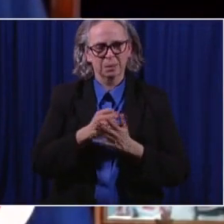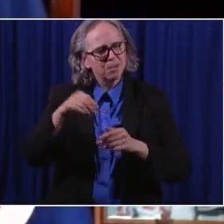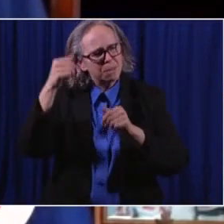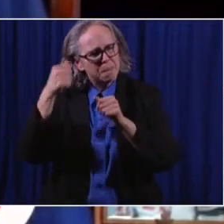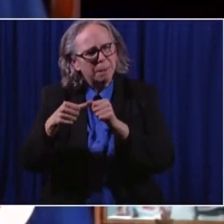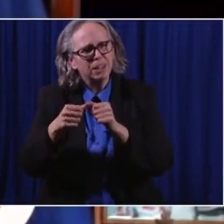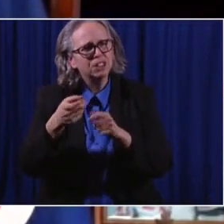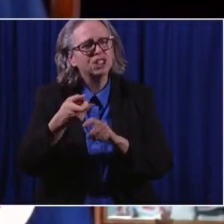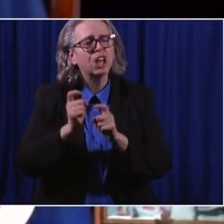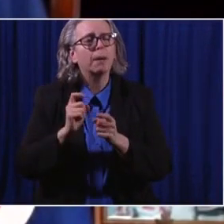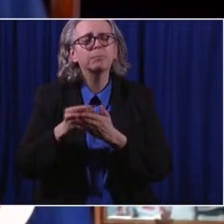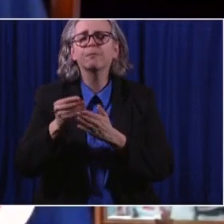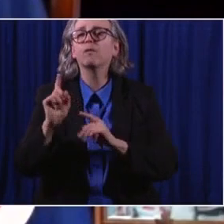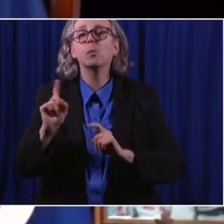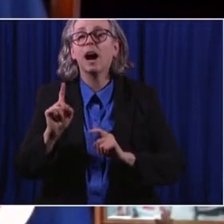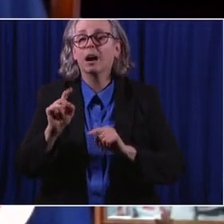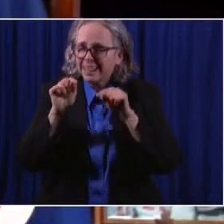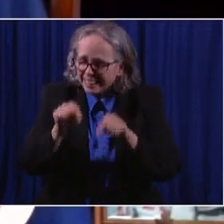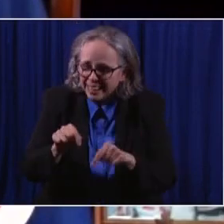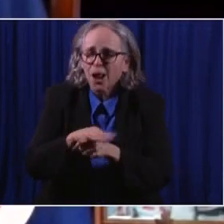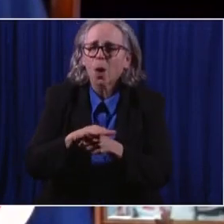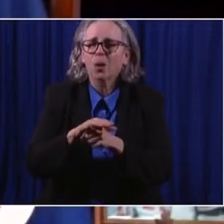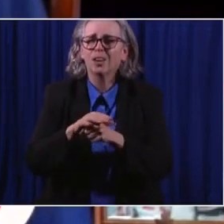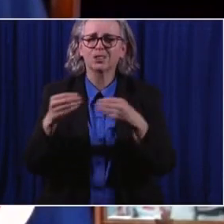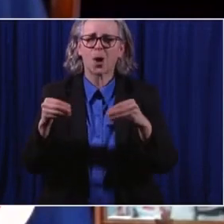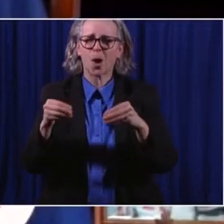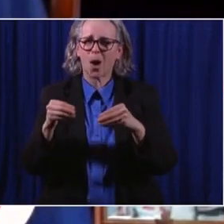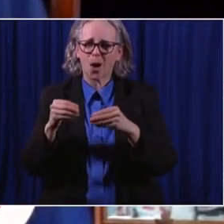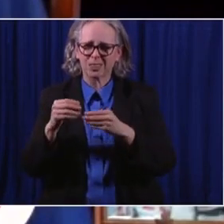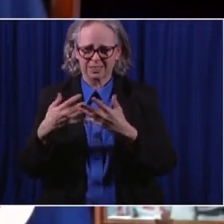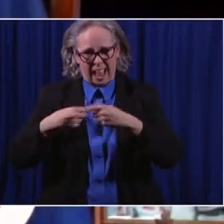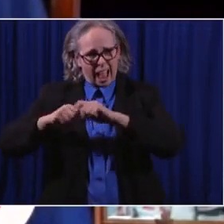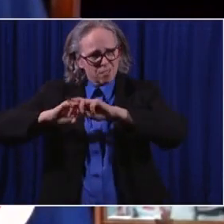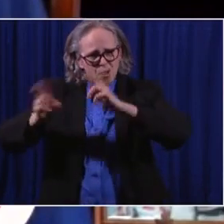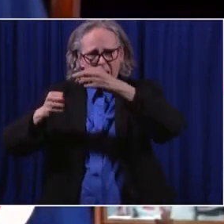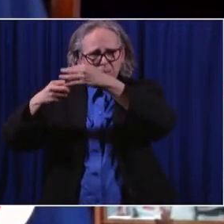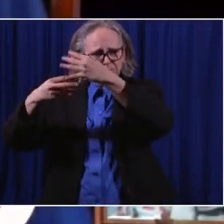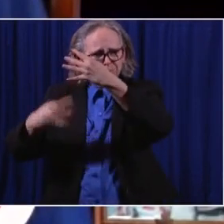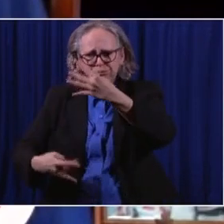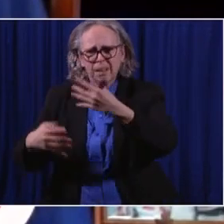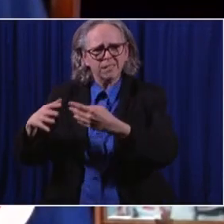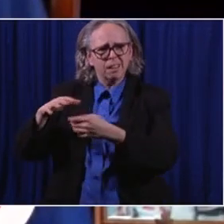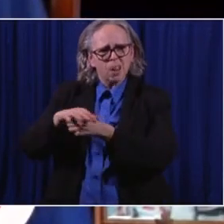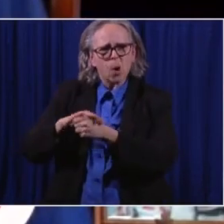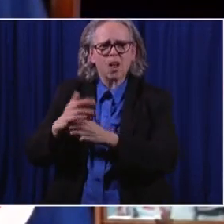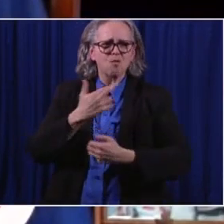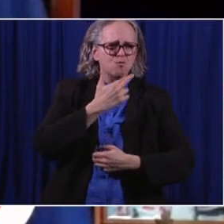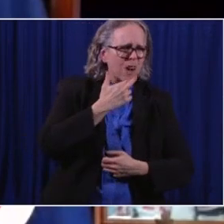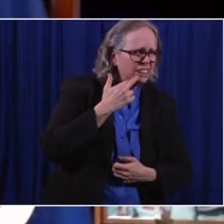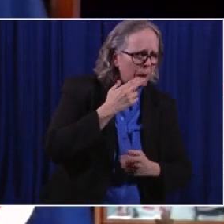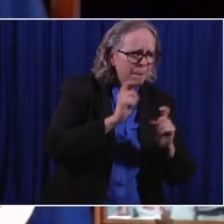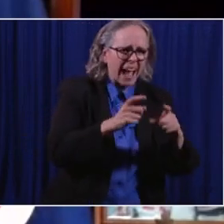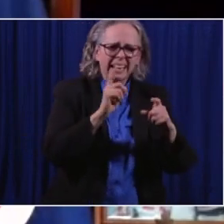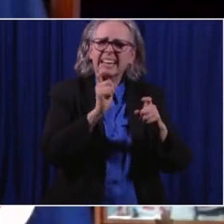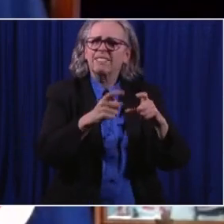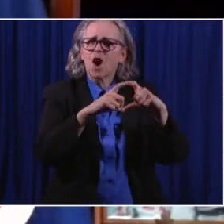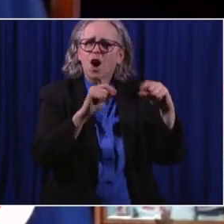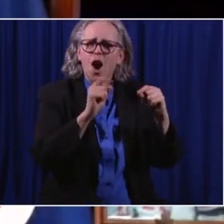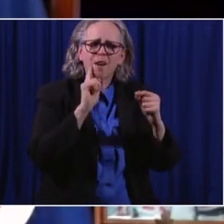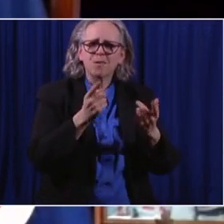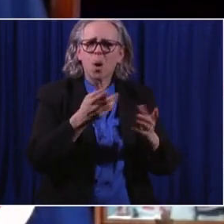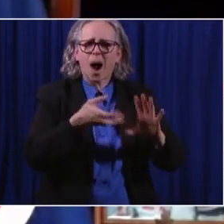whole list of everything from restaurants to gift card suggestions to a blog about